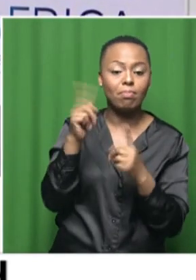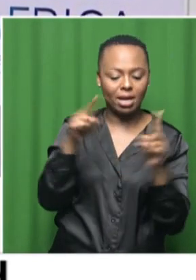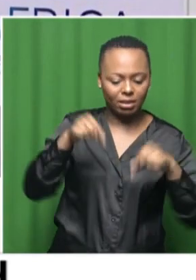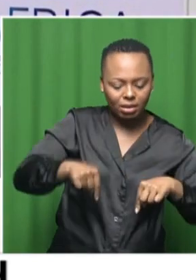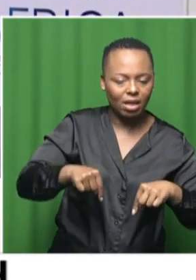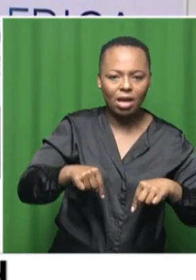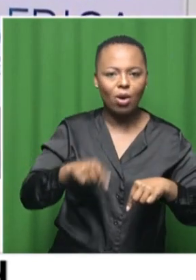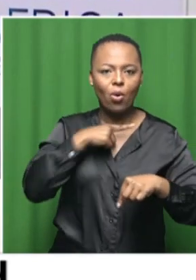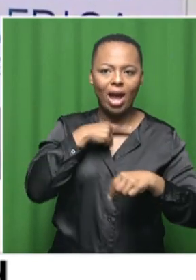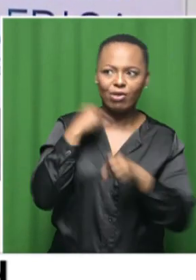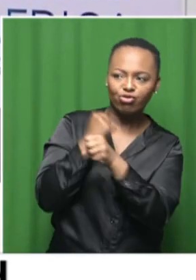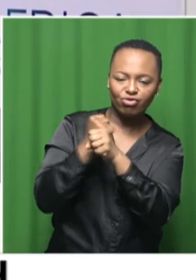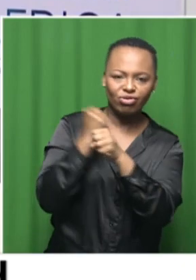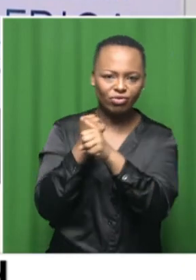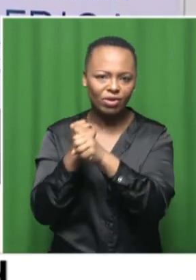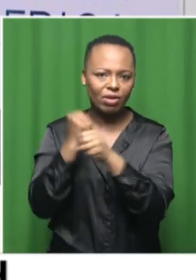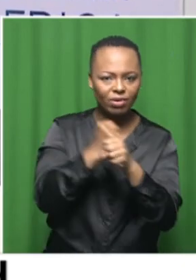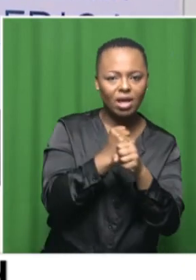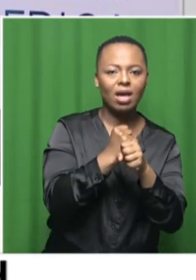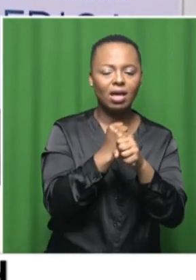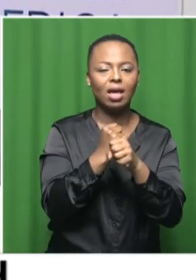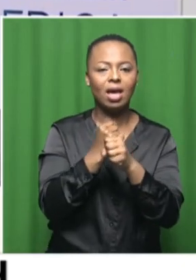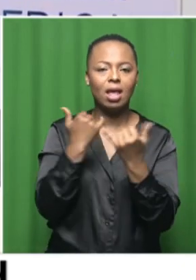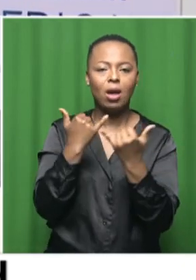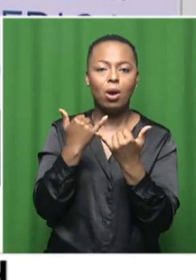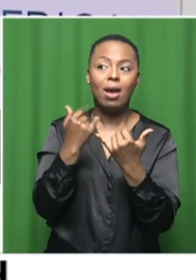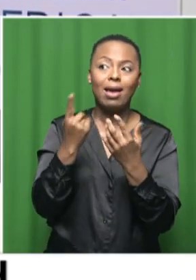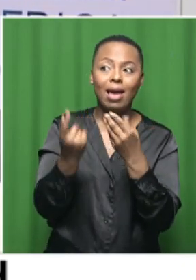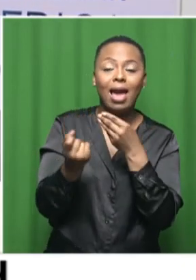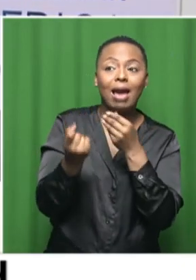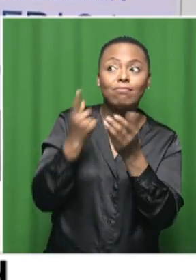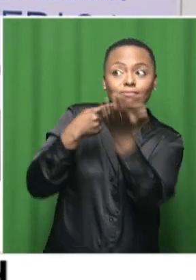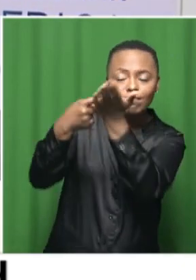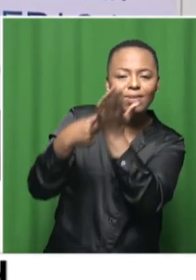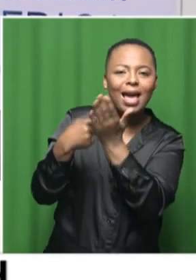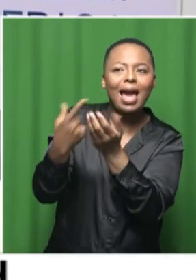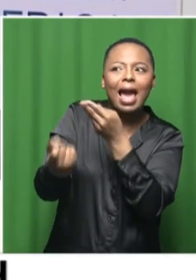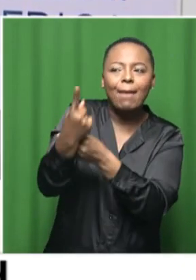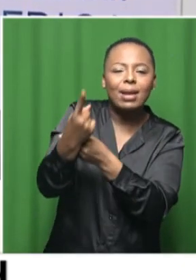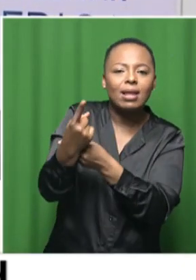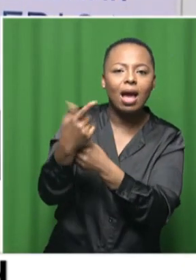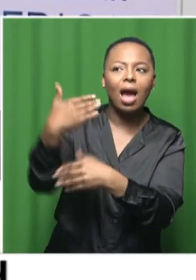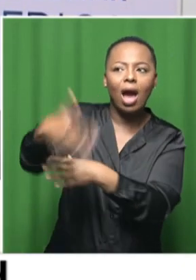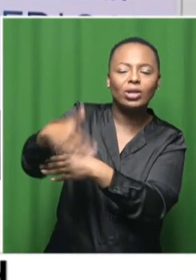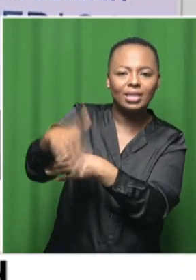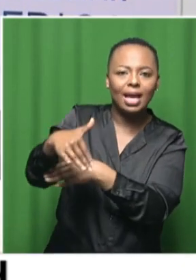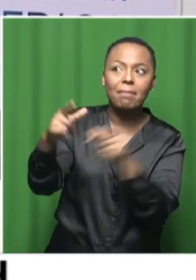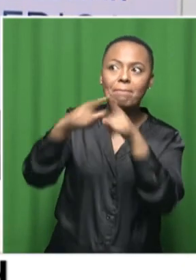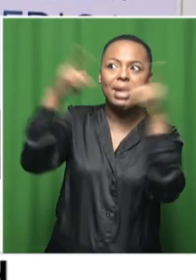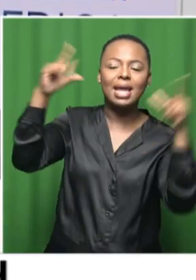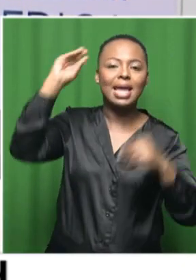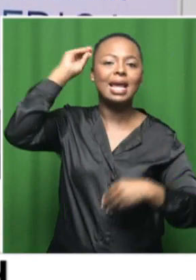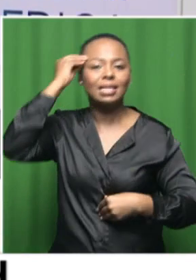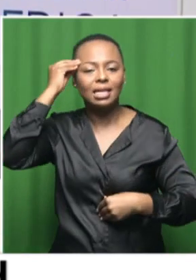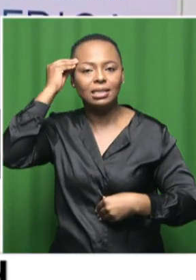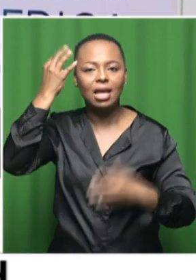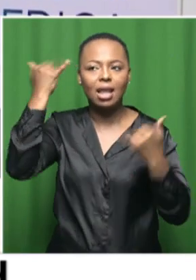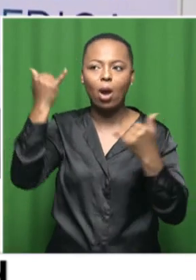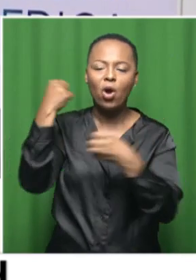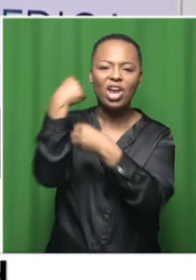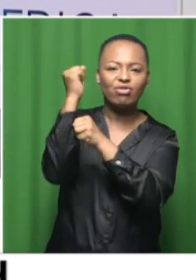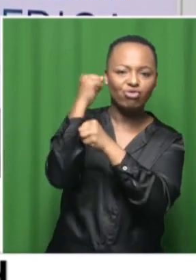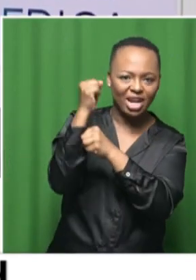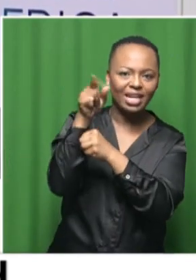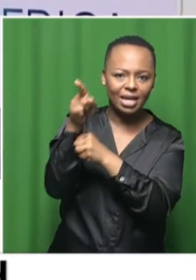and generation, and that conversation was happening outside the bigger interest of reindustrializing